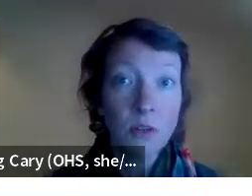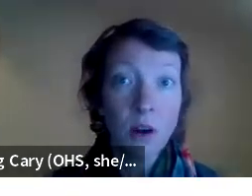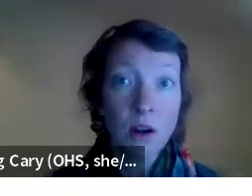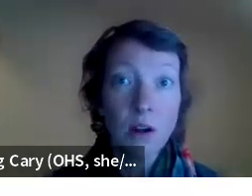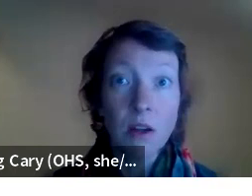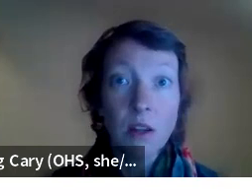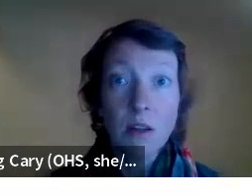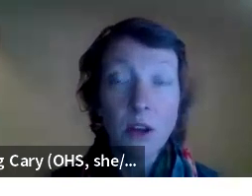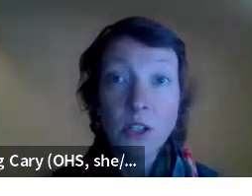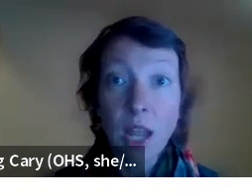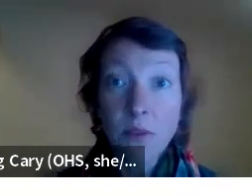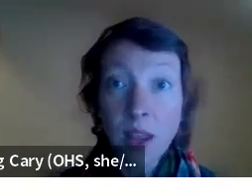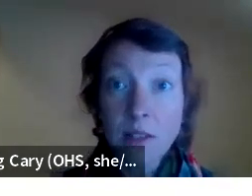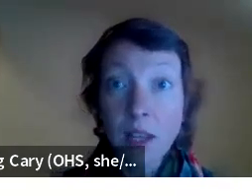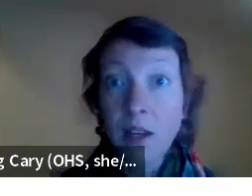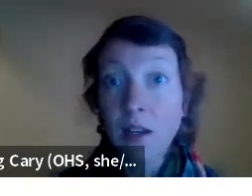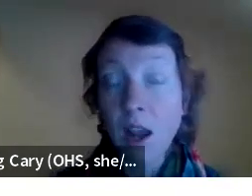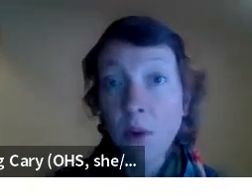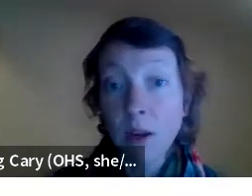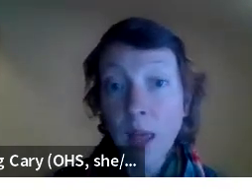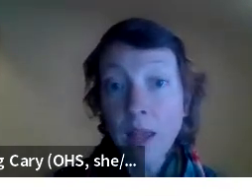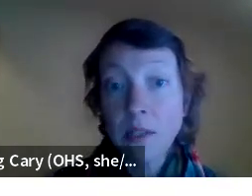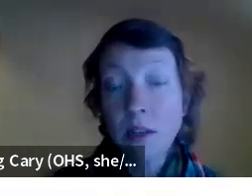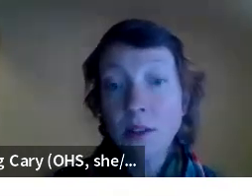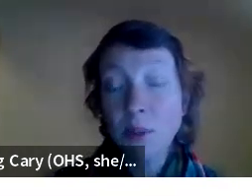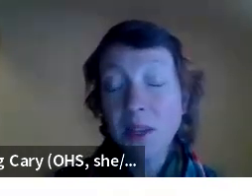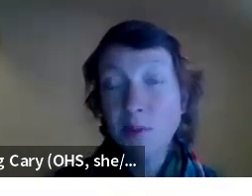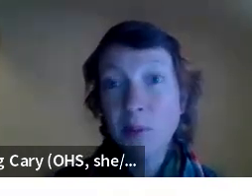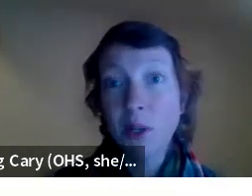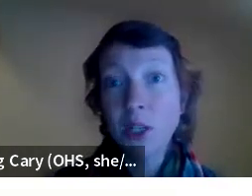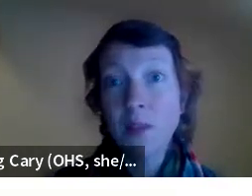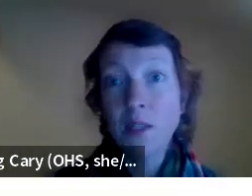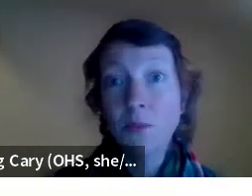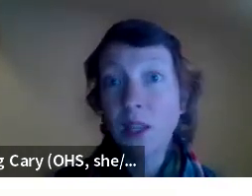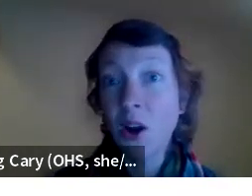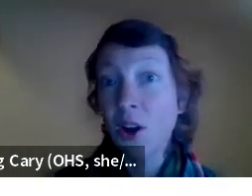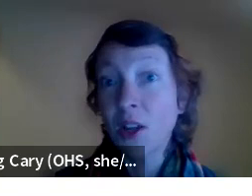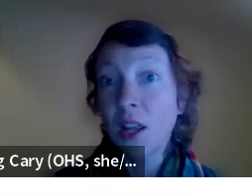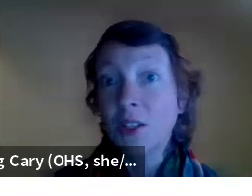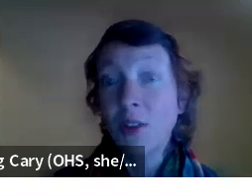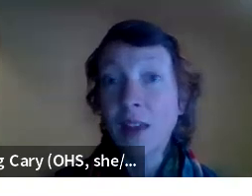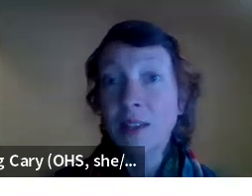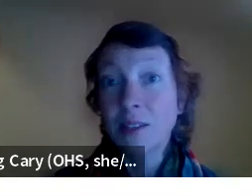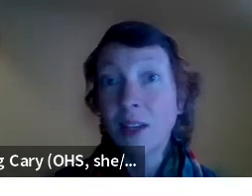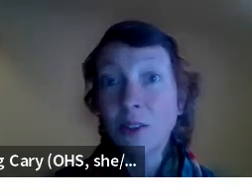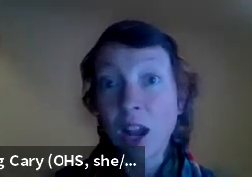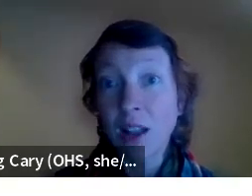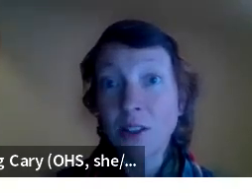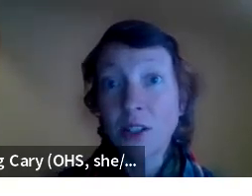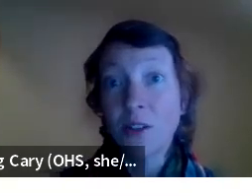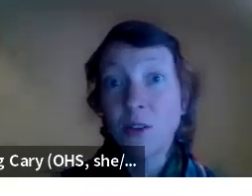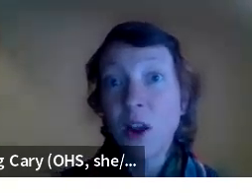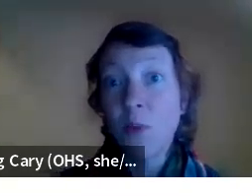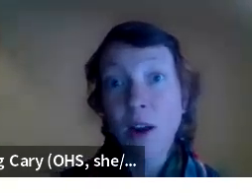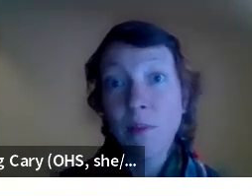children who are largely unvaccinated and not wearing masks, and also because we appreciate that it's really hard to ask a single